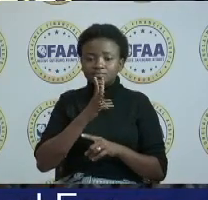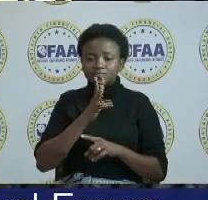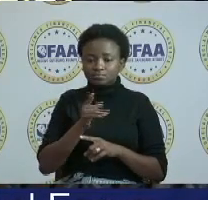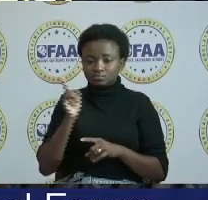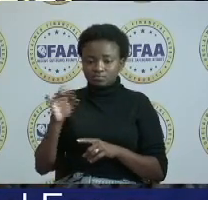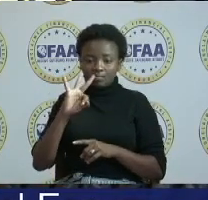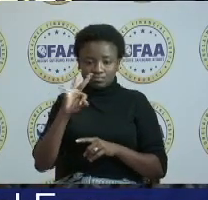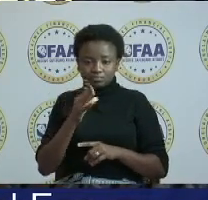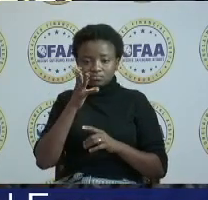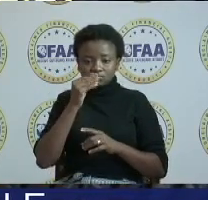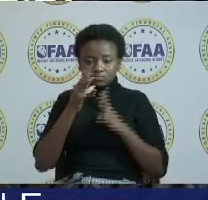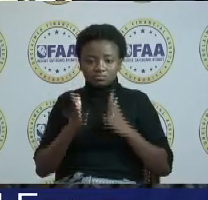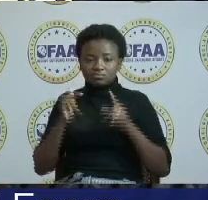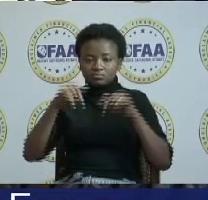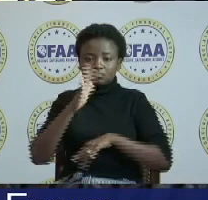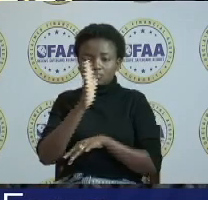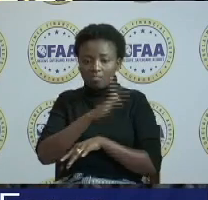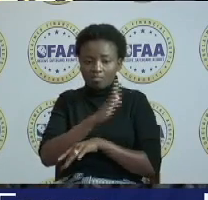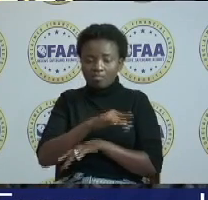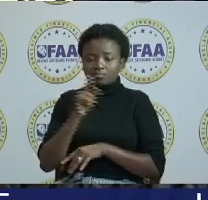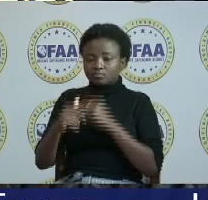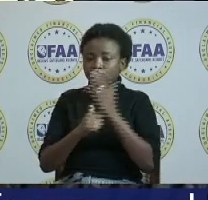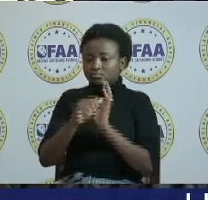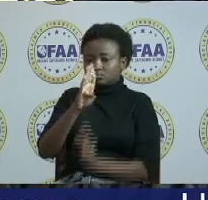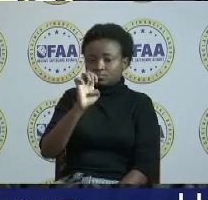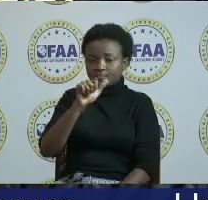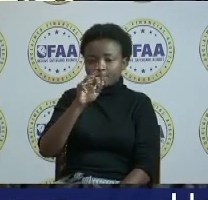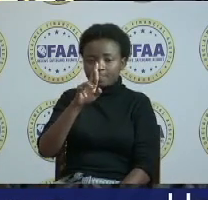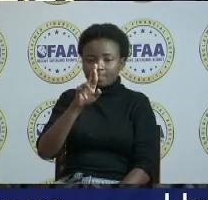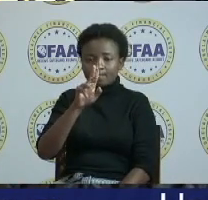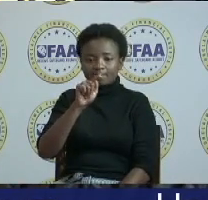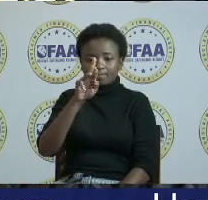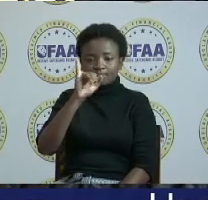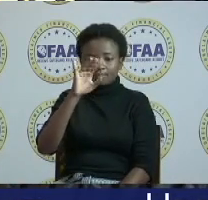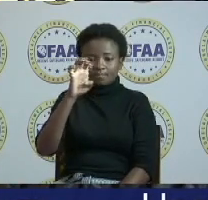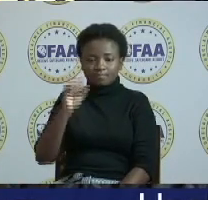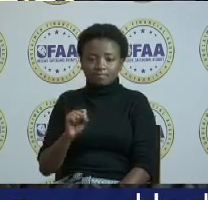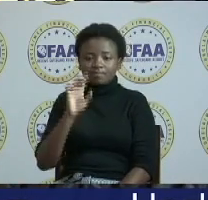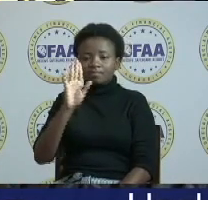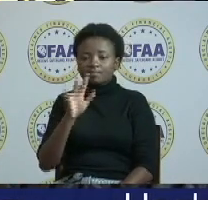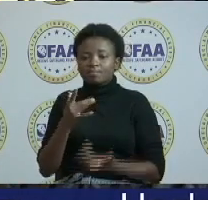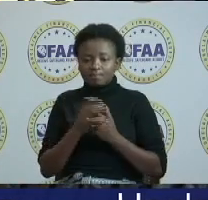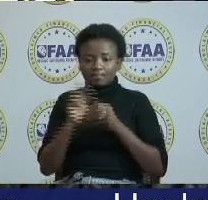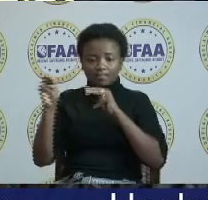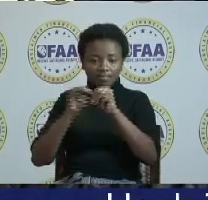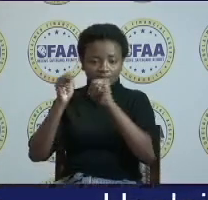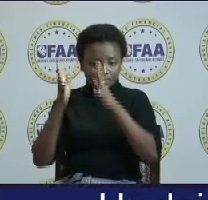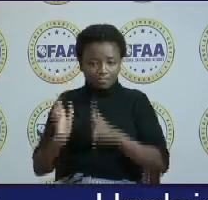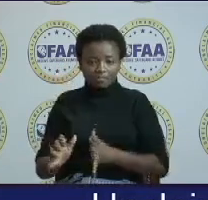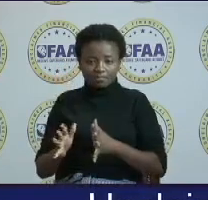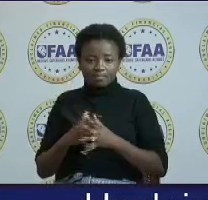this afternoon. That is Beatrice Chelengat, and she's the acting manager and claimed financial assets assets